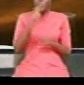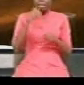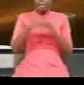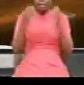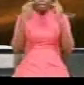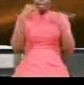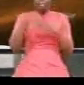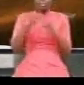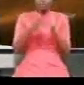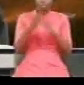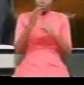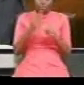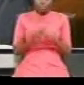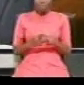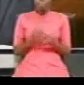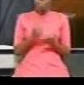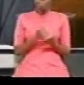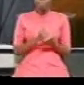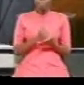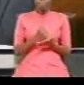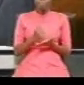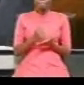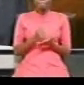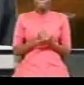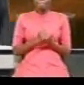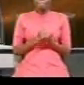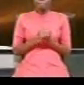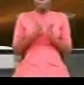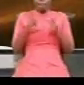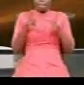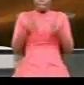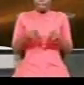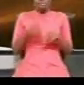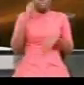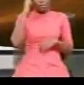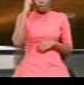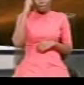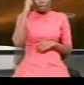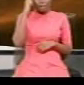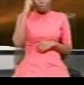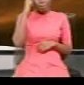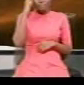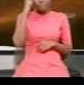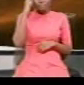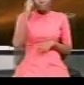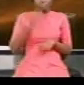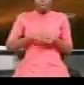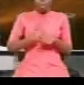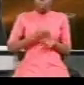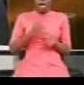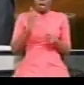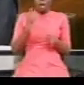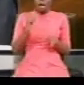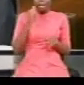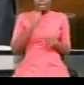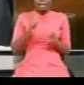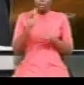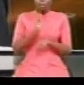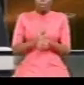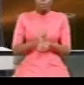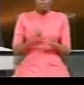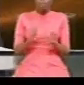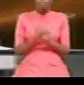in Jesus' name. Personal reflection on our daily work